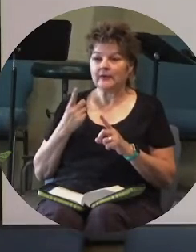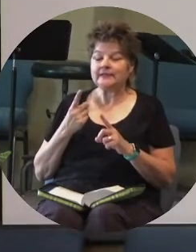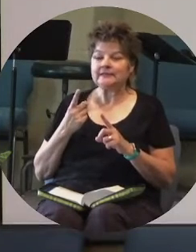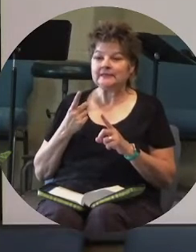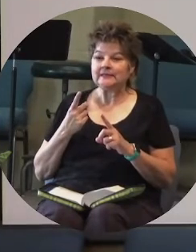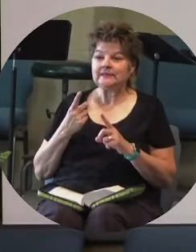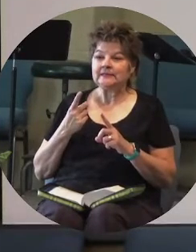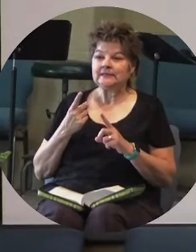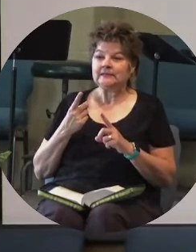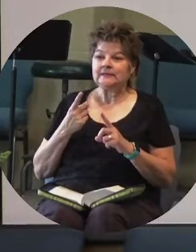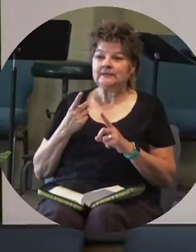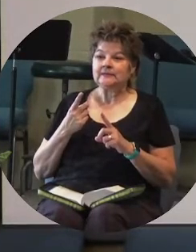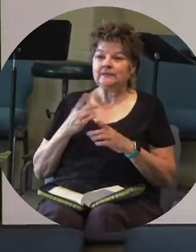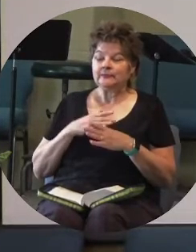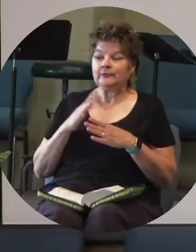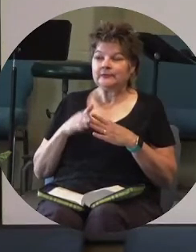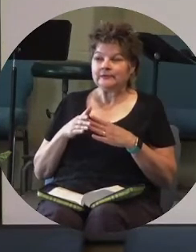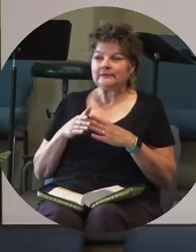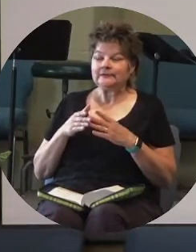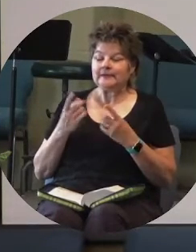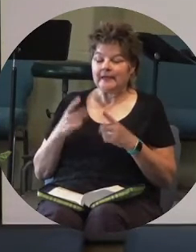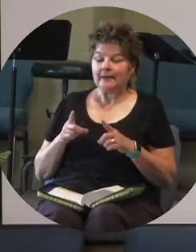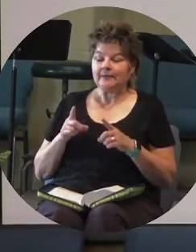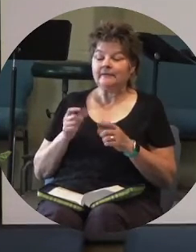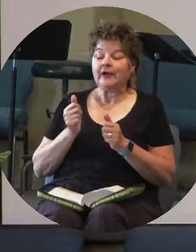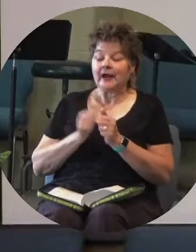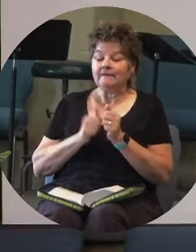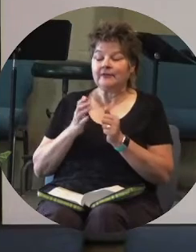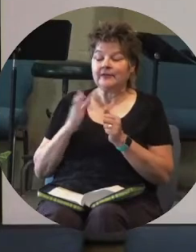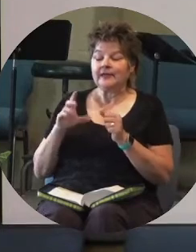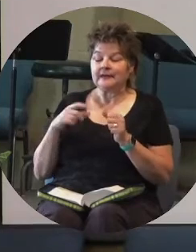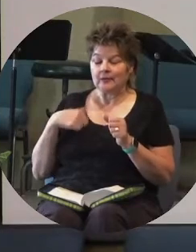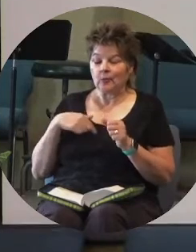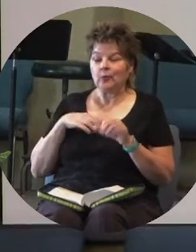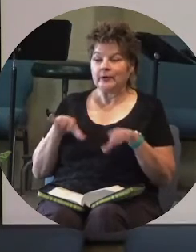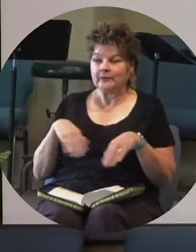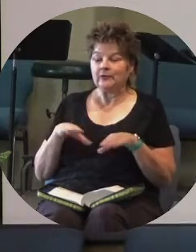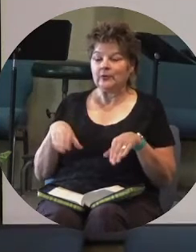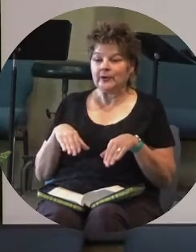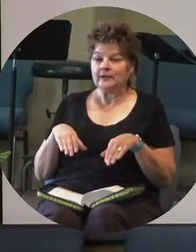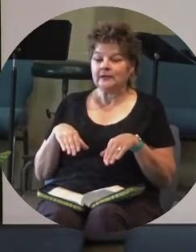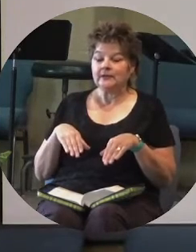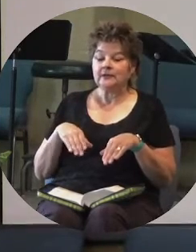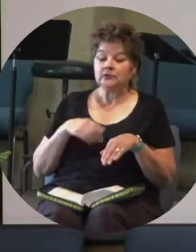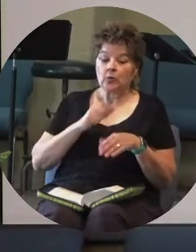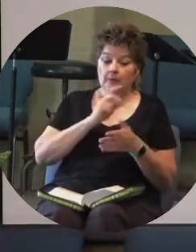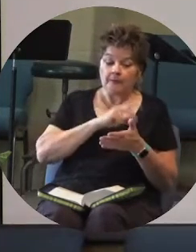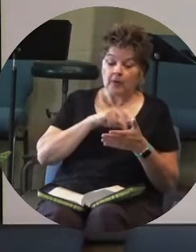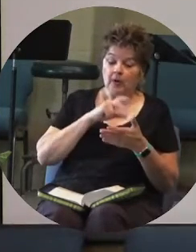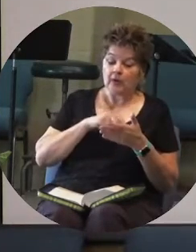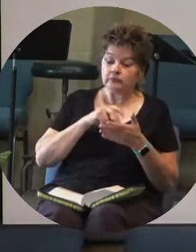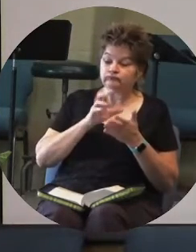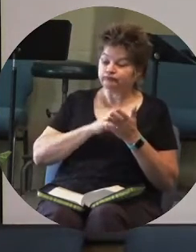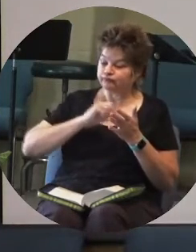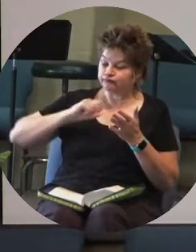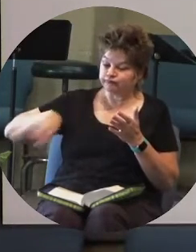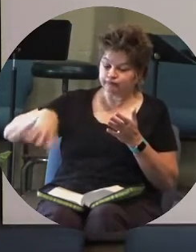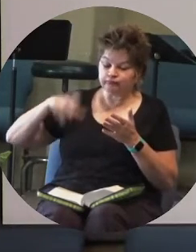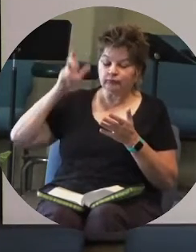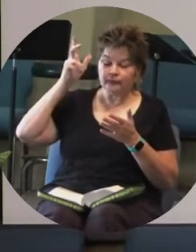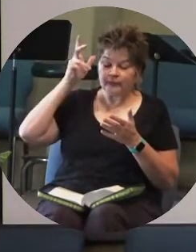to everything that we do, right? So Paul cast out the demon. The girl was free from the